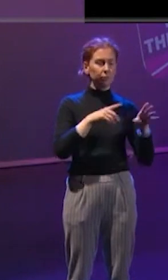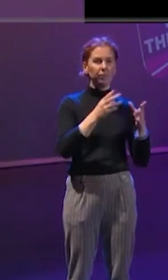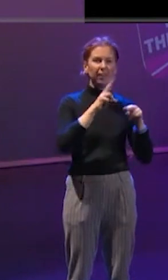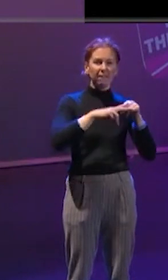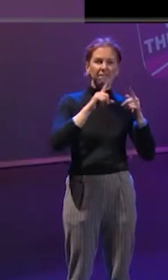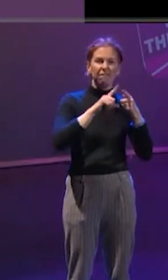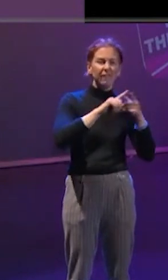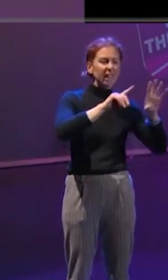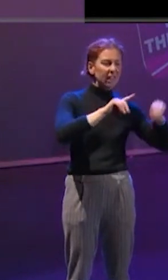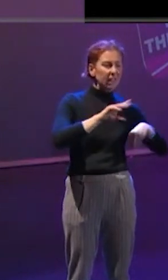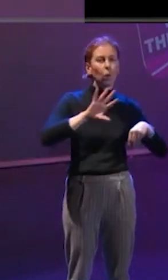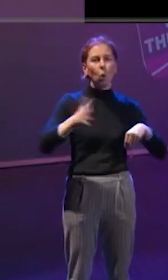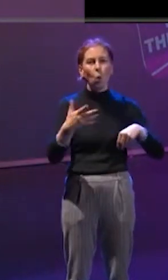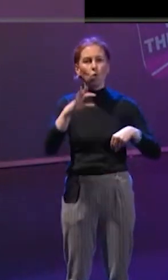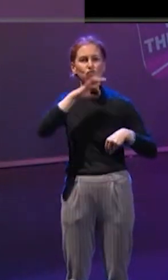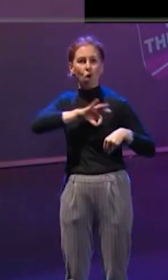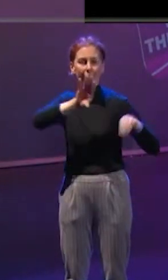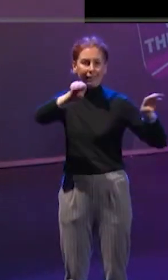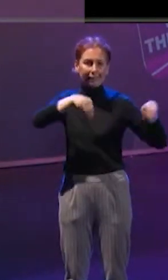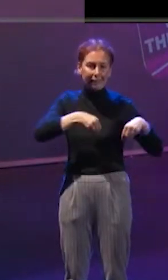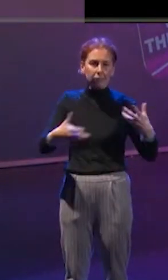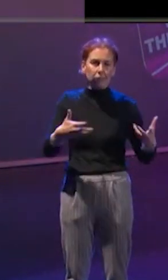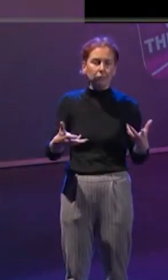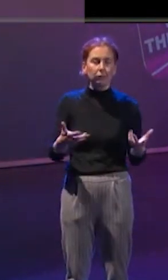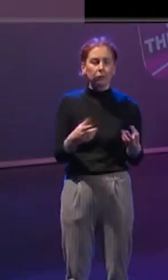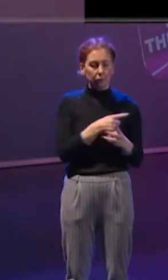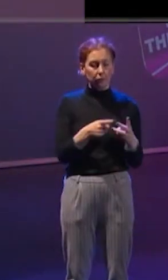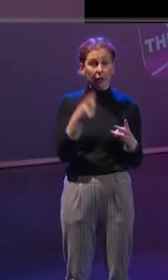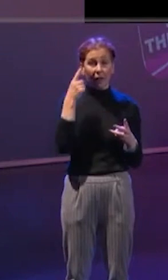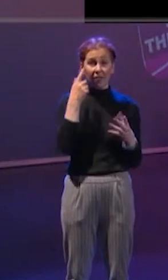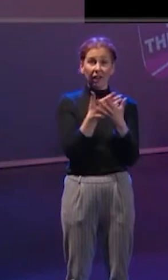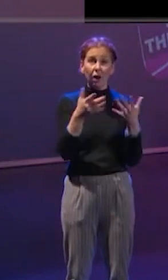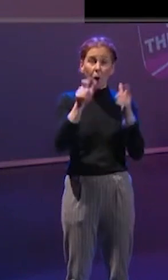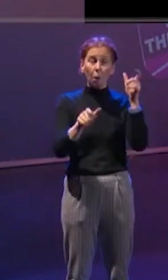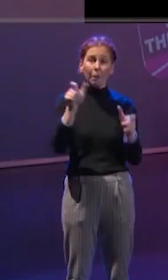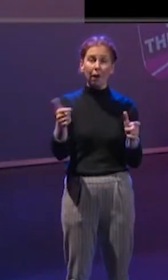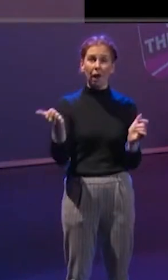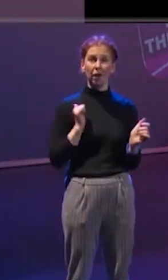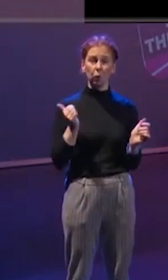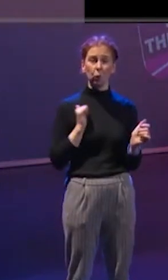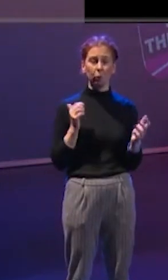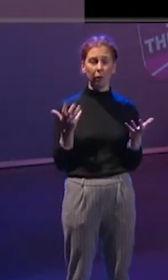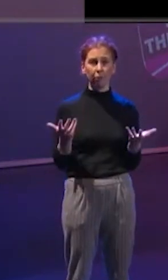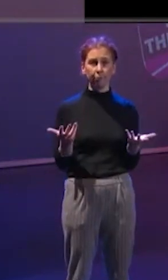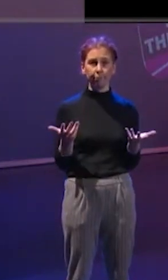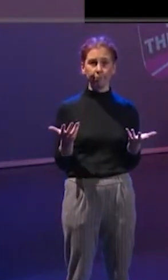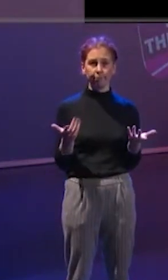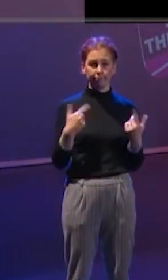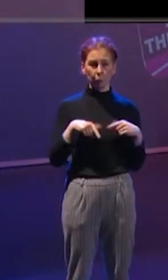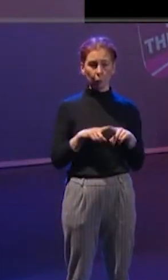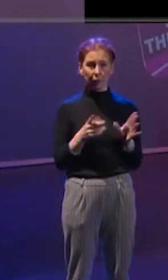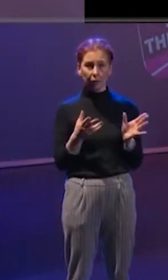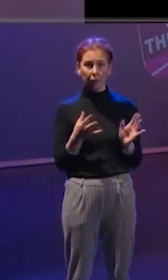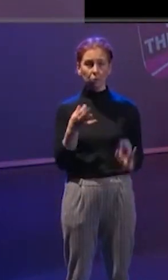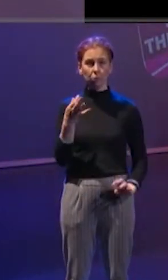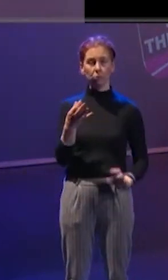and royalties. I think everybody sort of assumes that really we're making money on the profit,